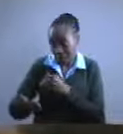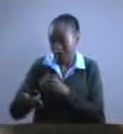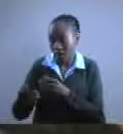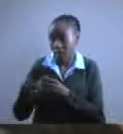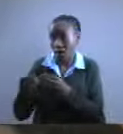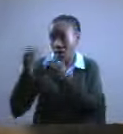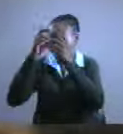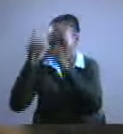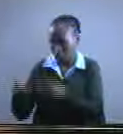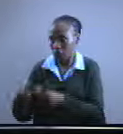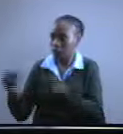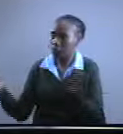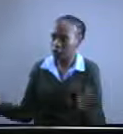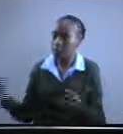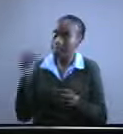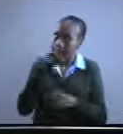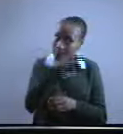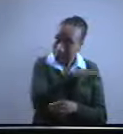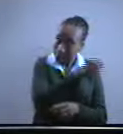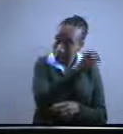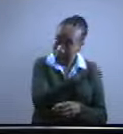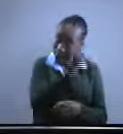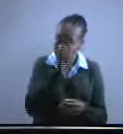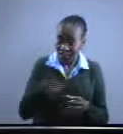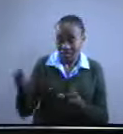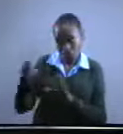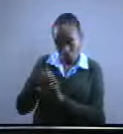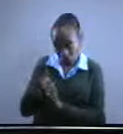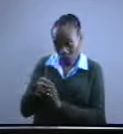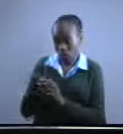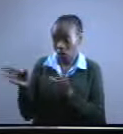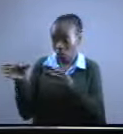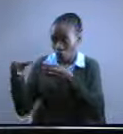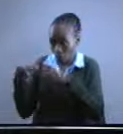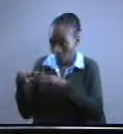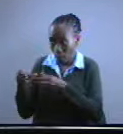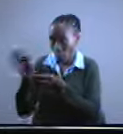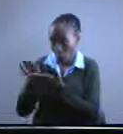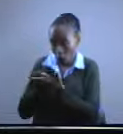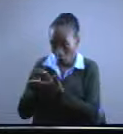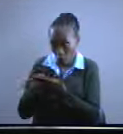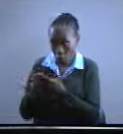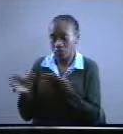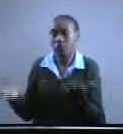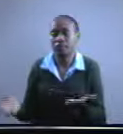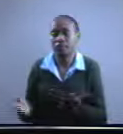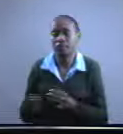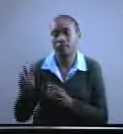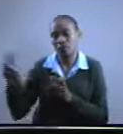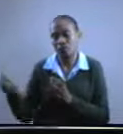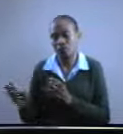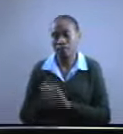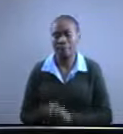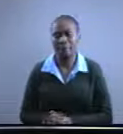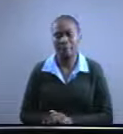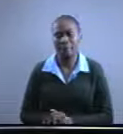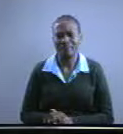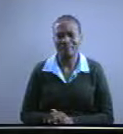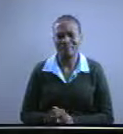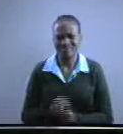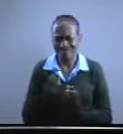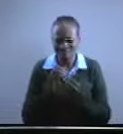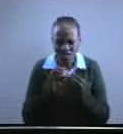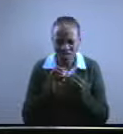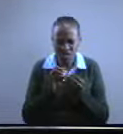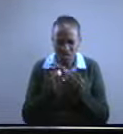shall vote with those who, in the opinion of the presiding officers, are in the minority," close quote. There is no room for misinterpretation